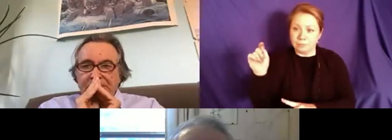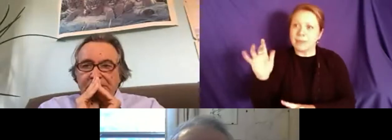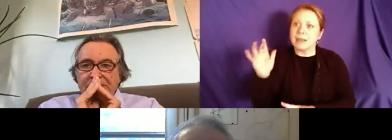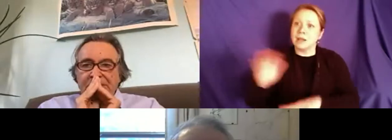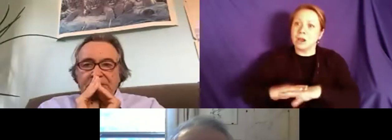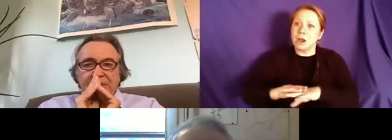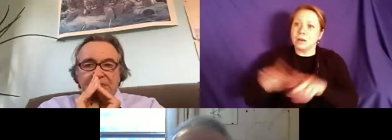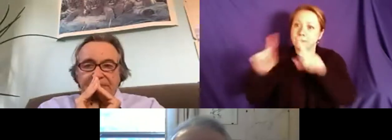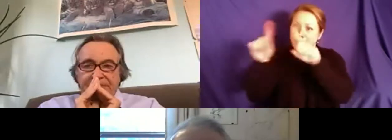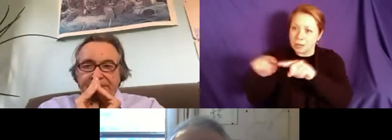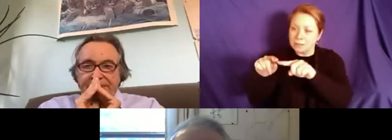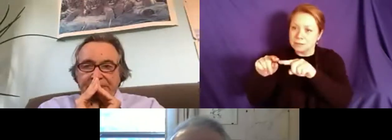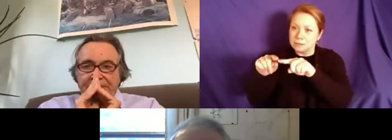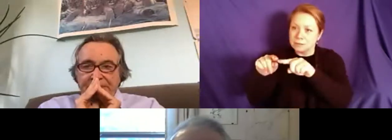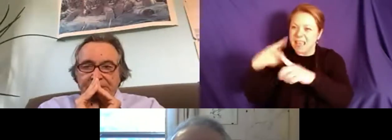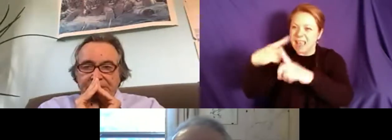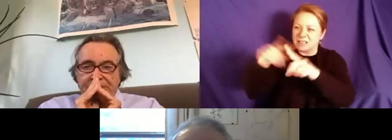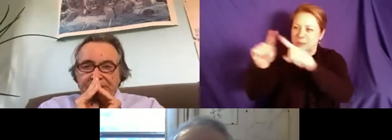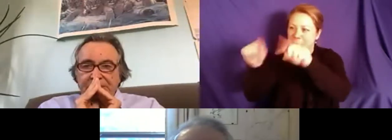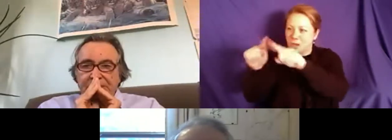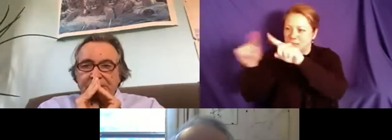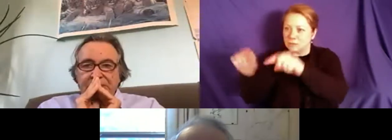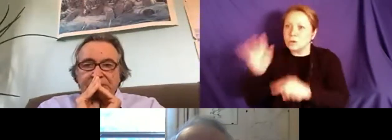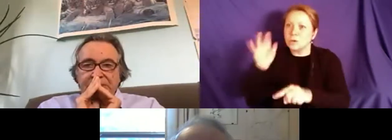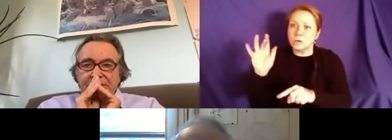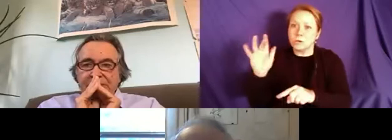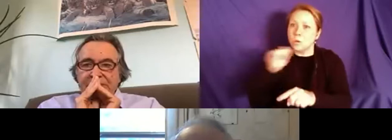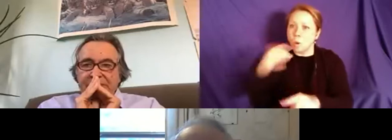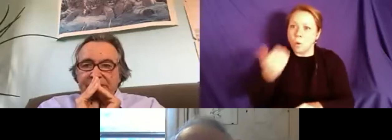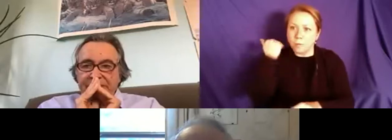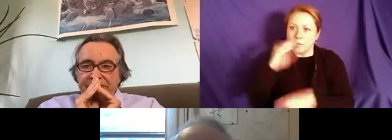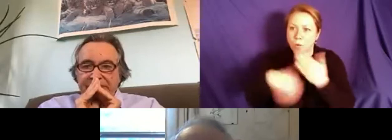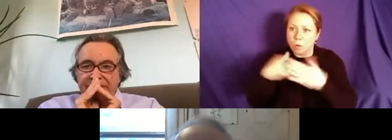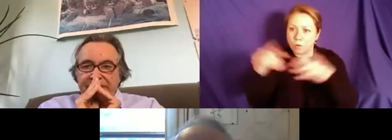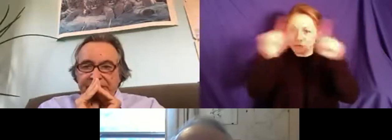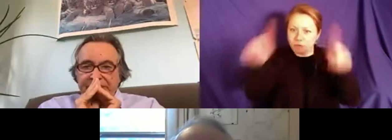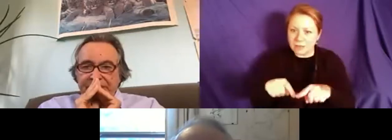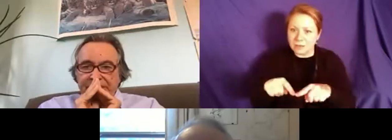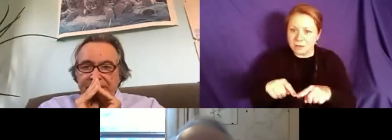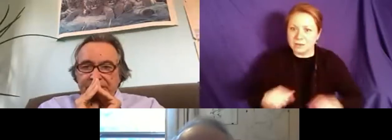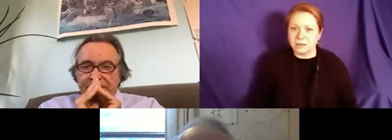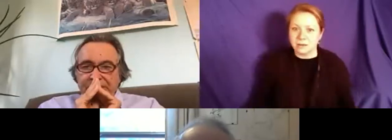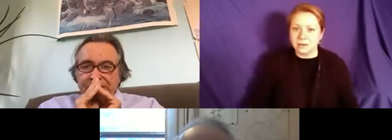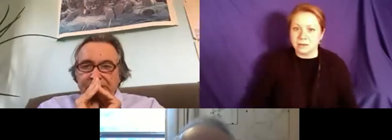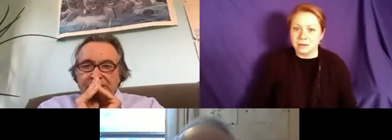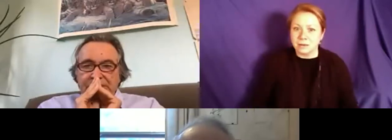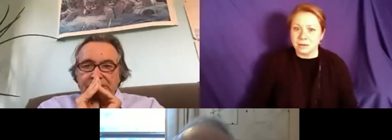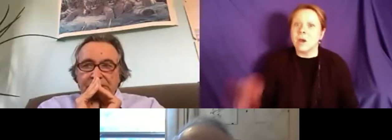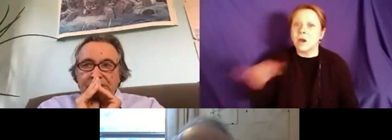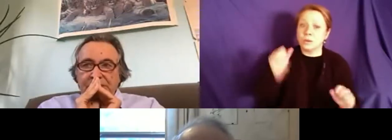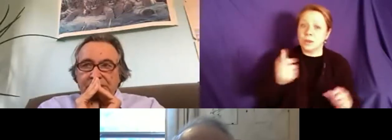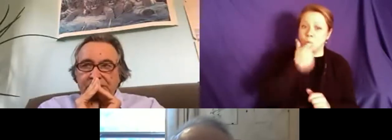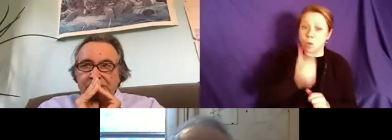little boxes next to the X, and that way the stream text won't take up the whole screen, and you can also view the Zoom meeting. So